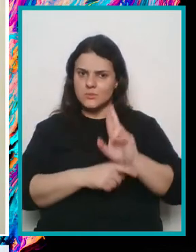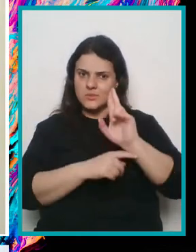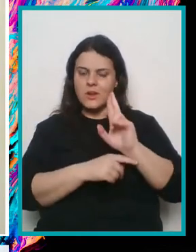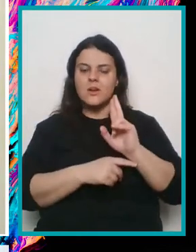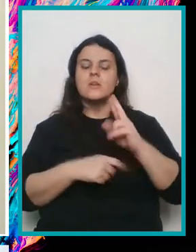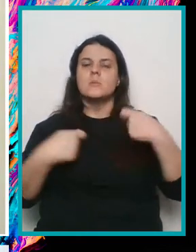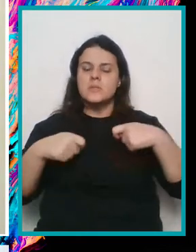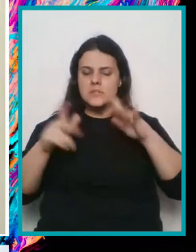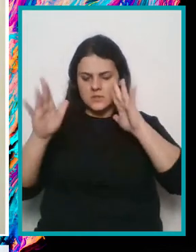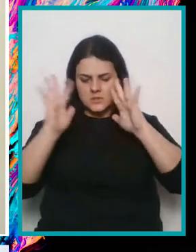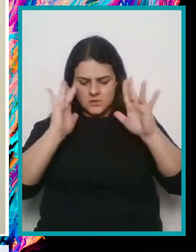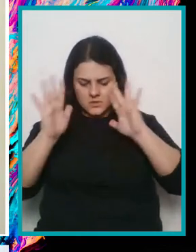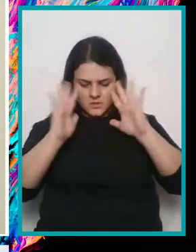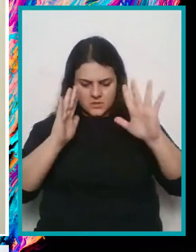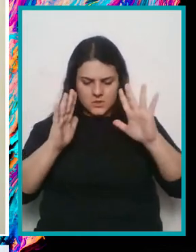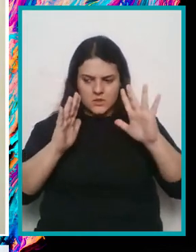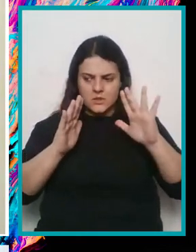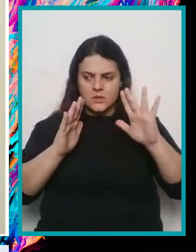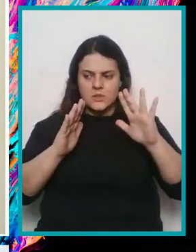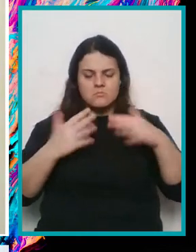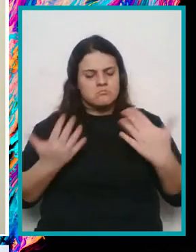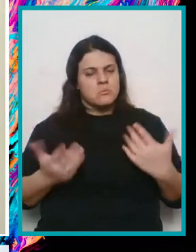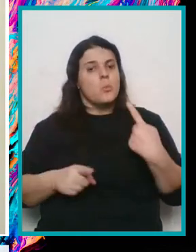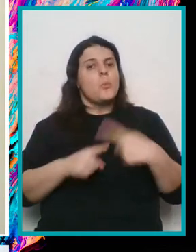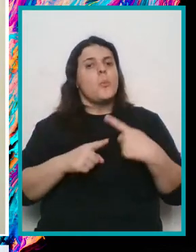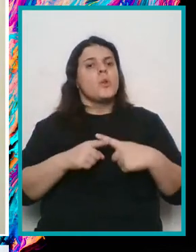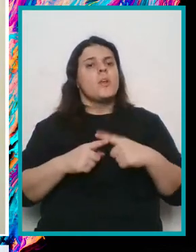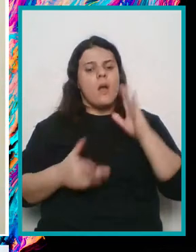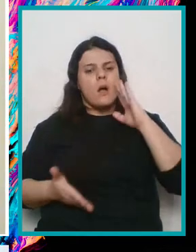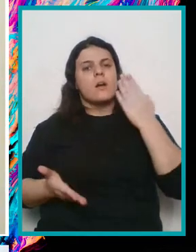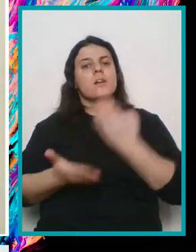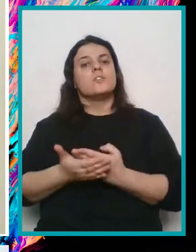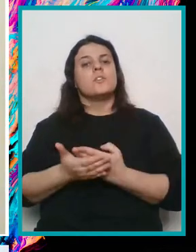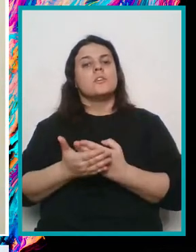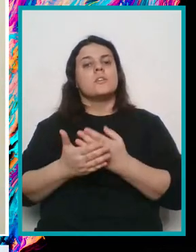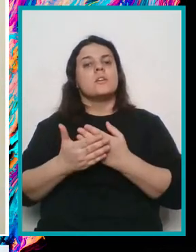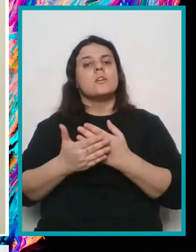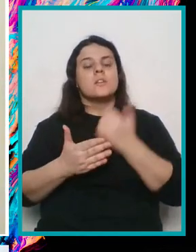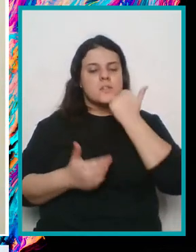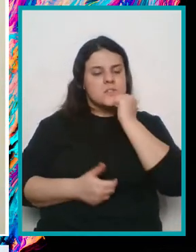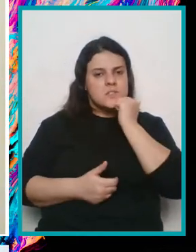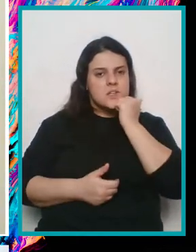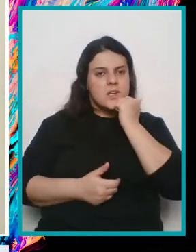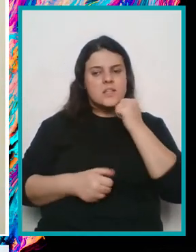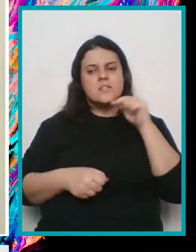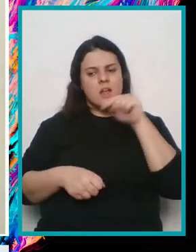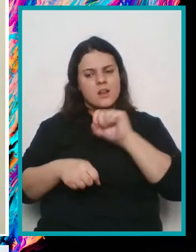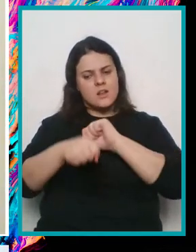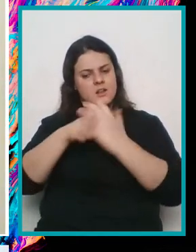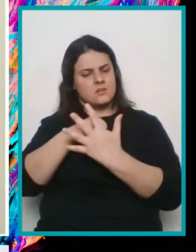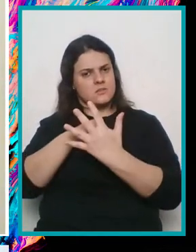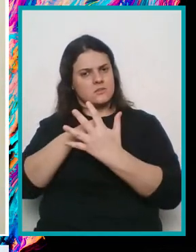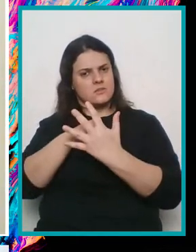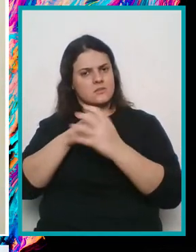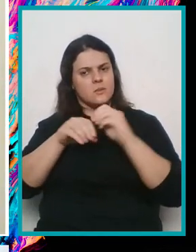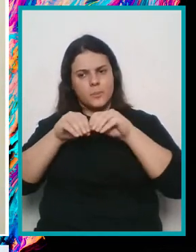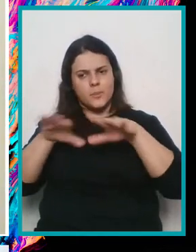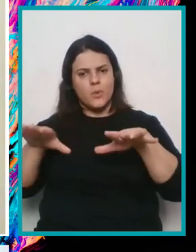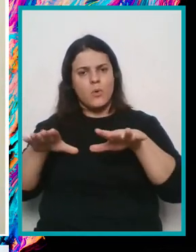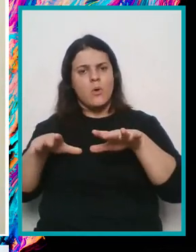of the climate crisis. It should be a time for them to reflect about the